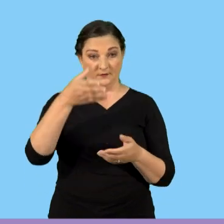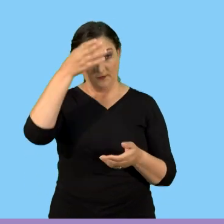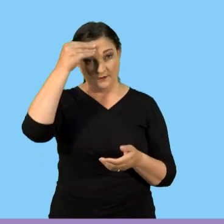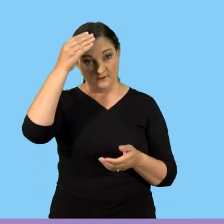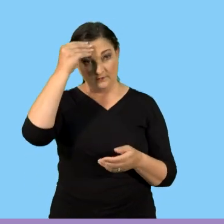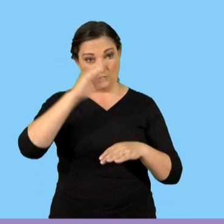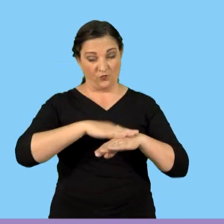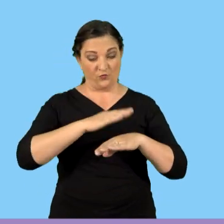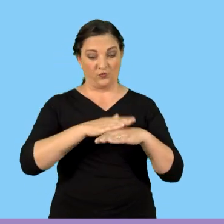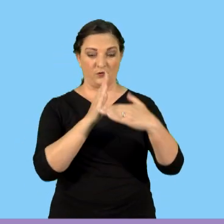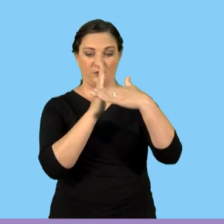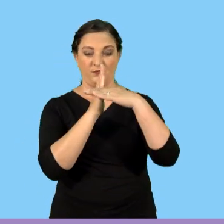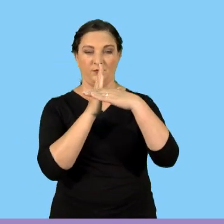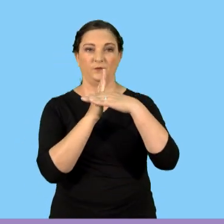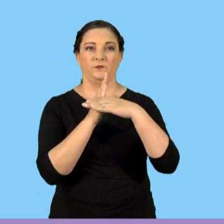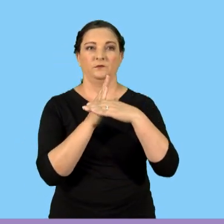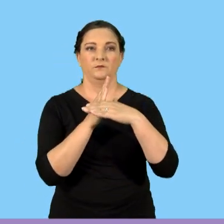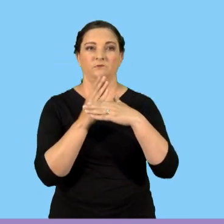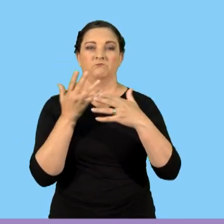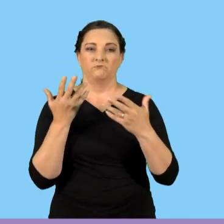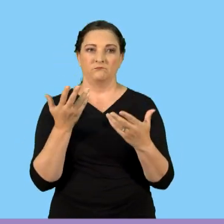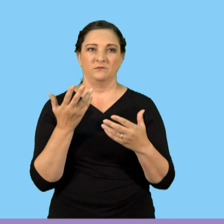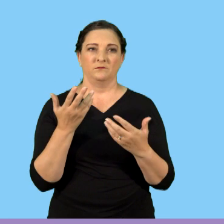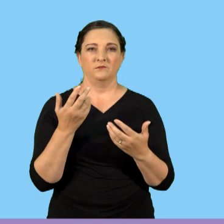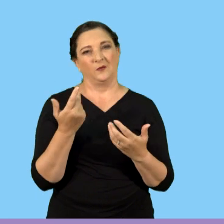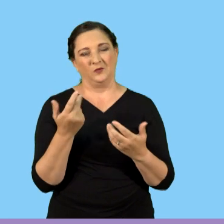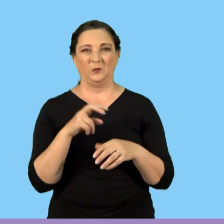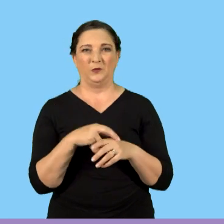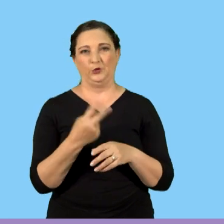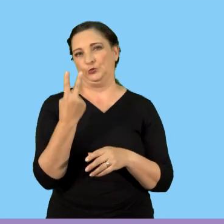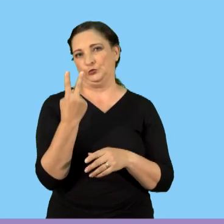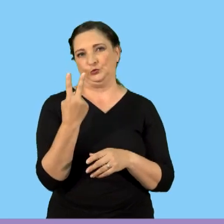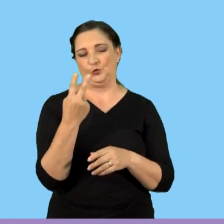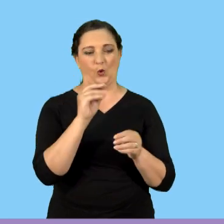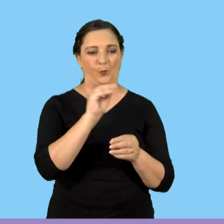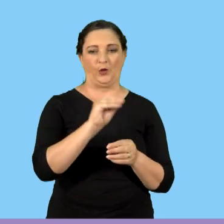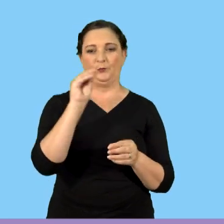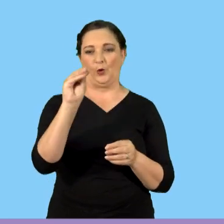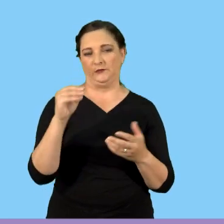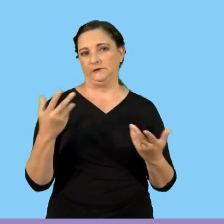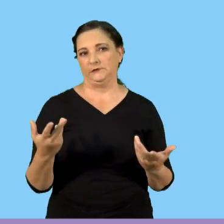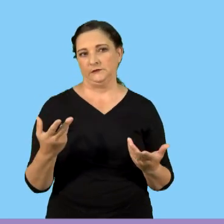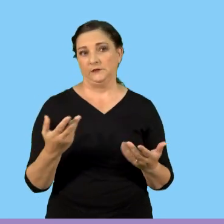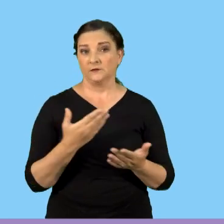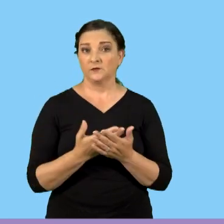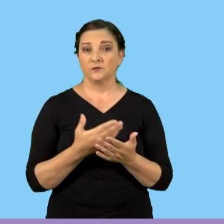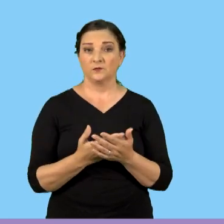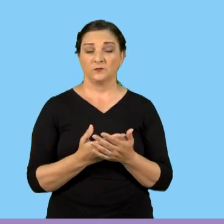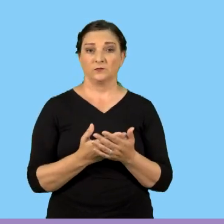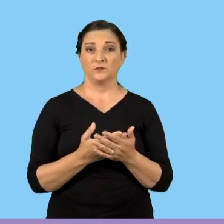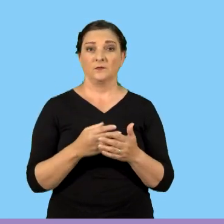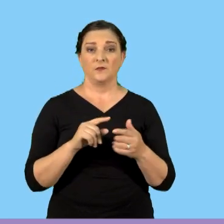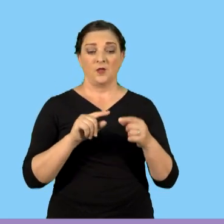to represent our information on a Cartesian plane, we actually only need just 2 points. So you